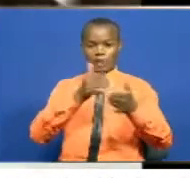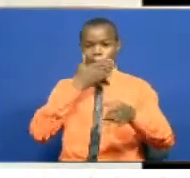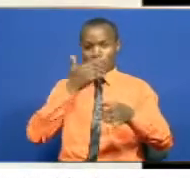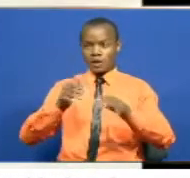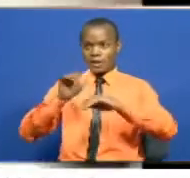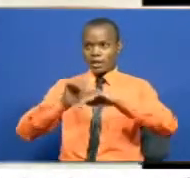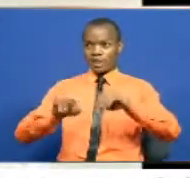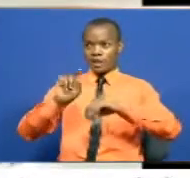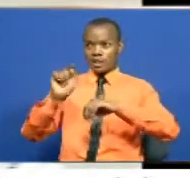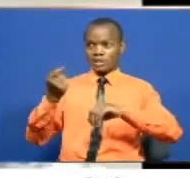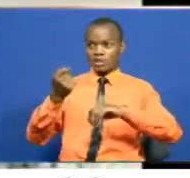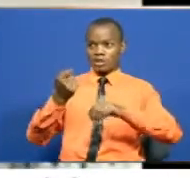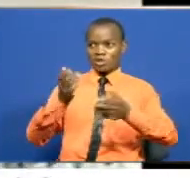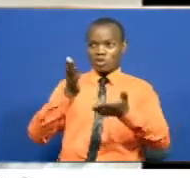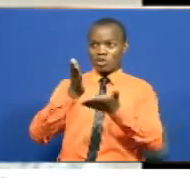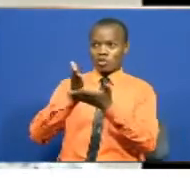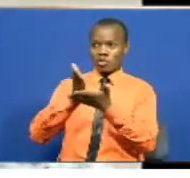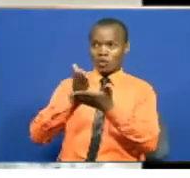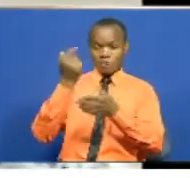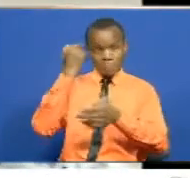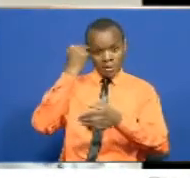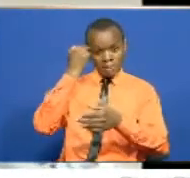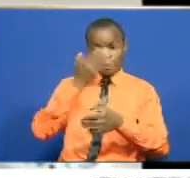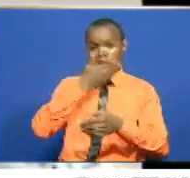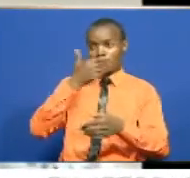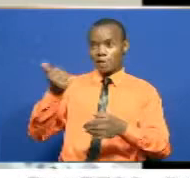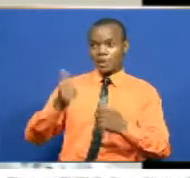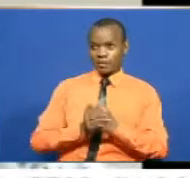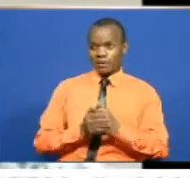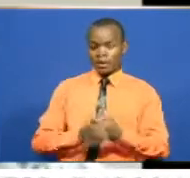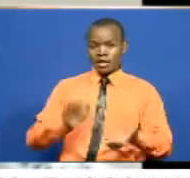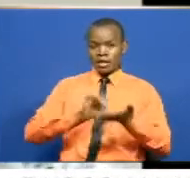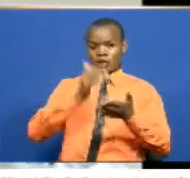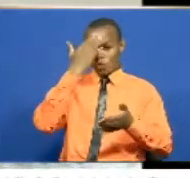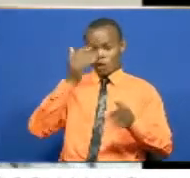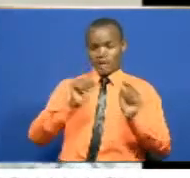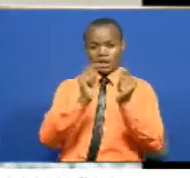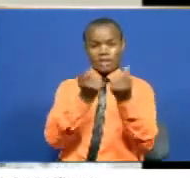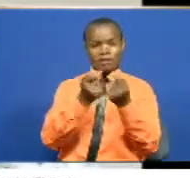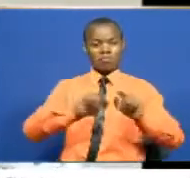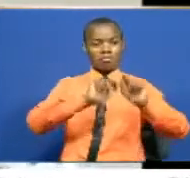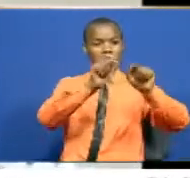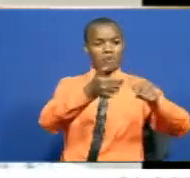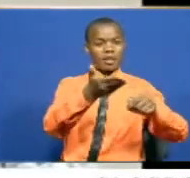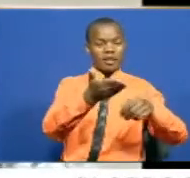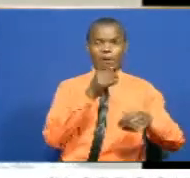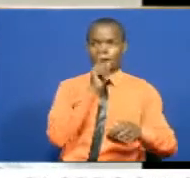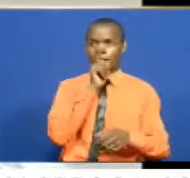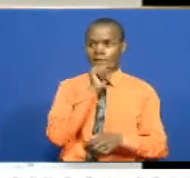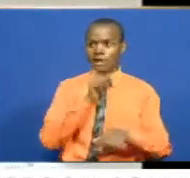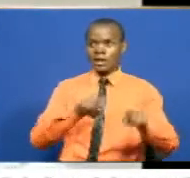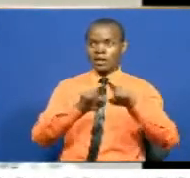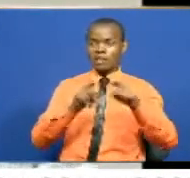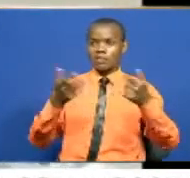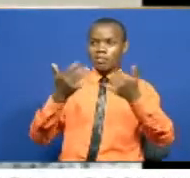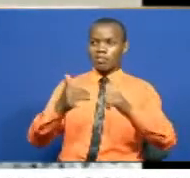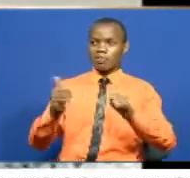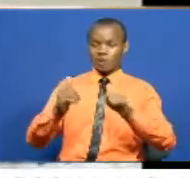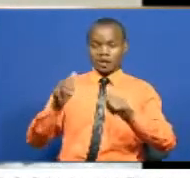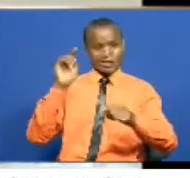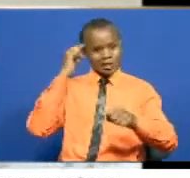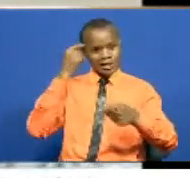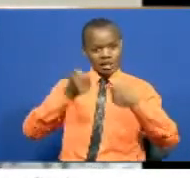that in our minds. That's why the team went there and played like just this team will win them.